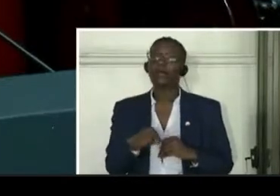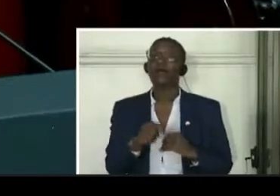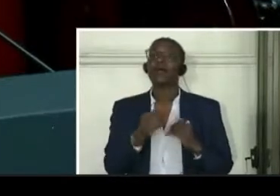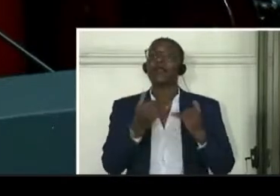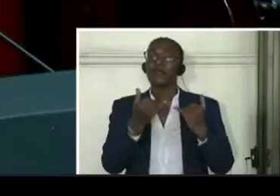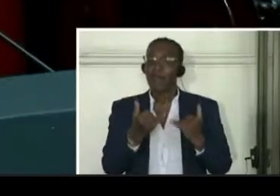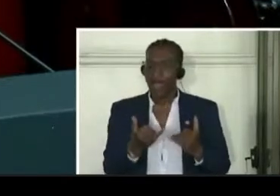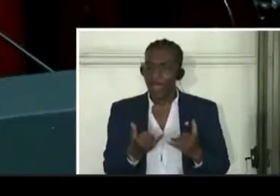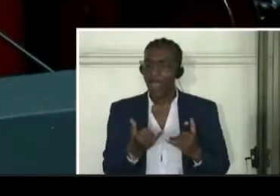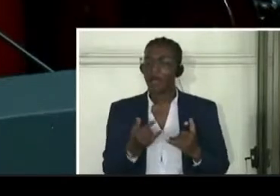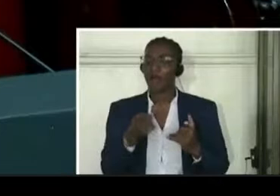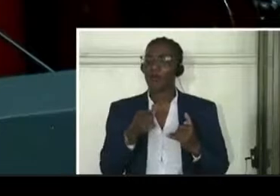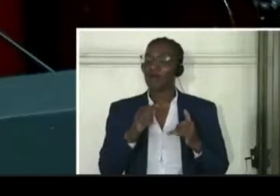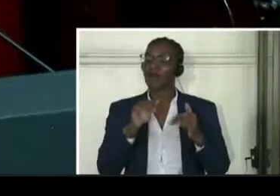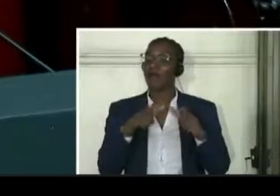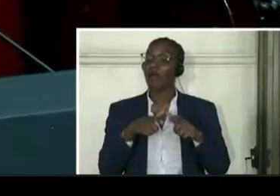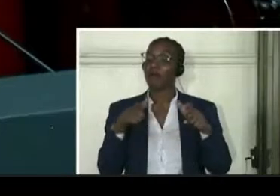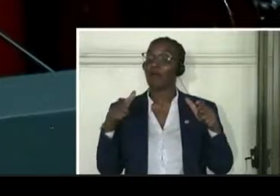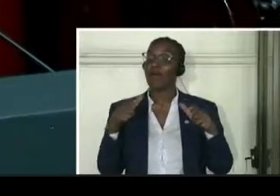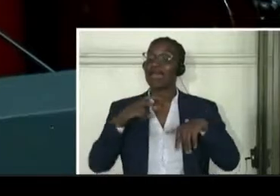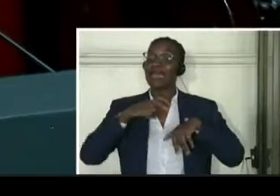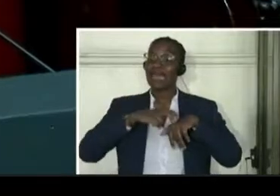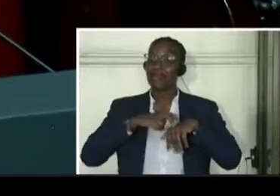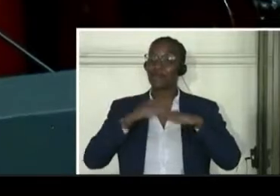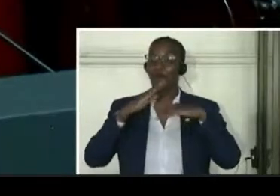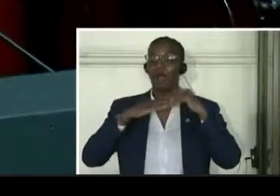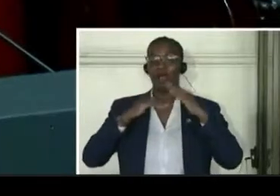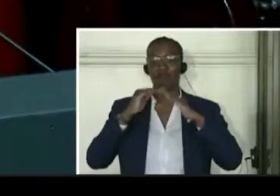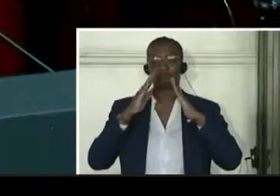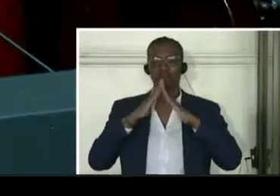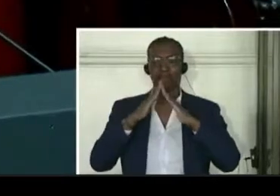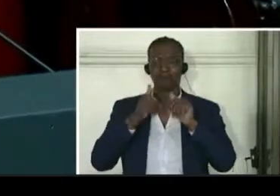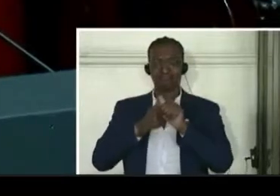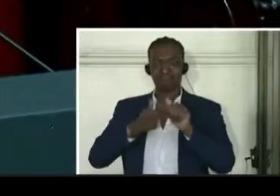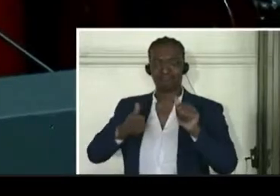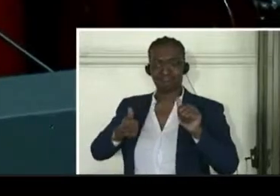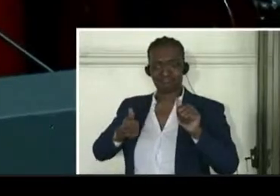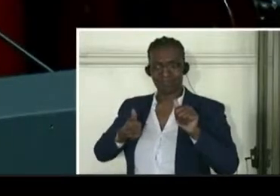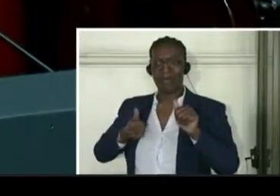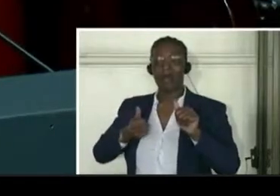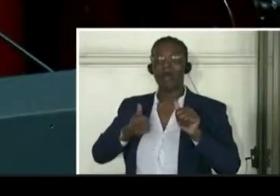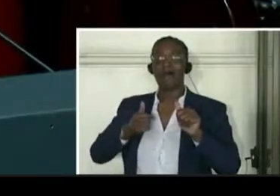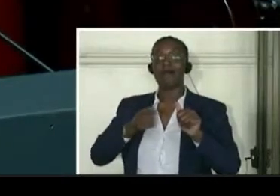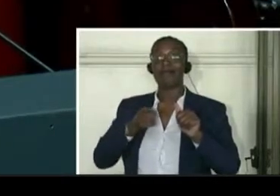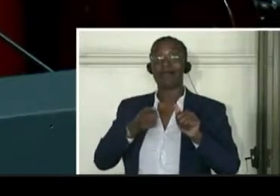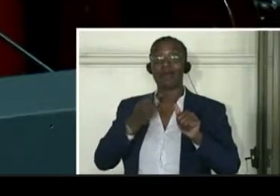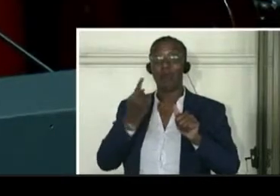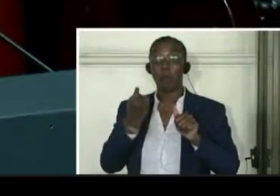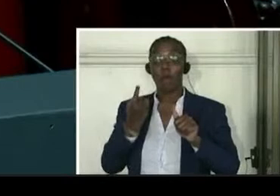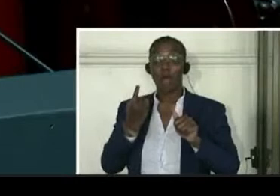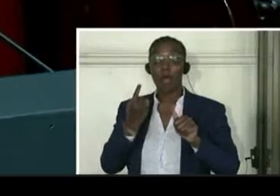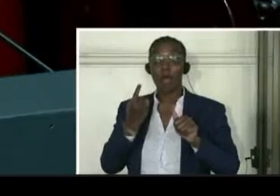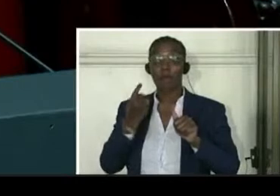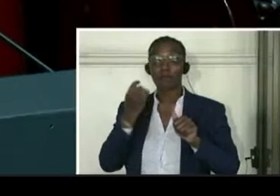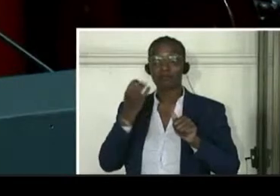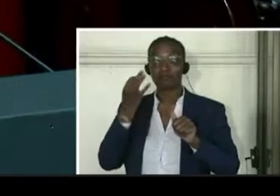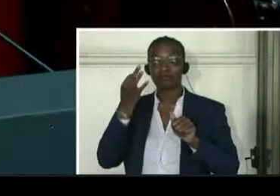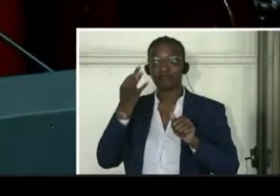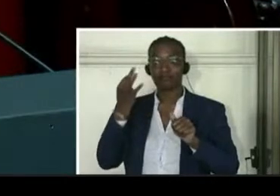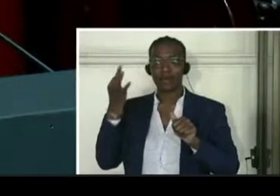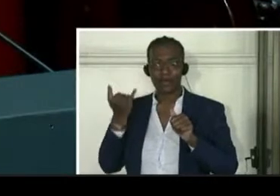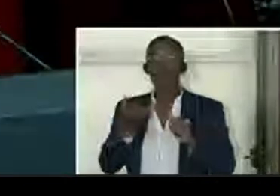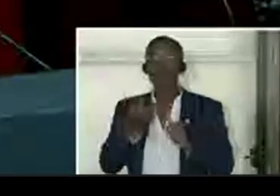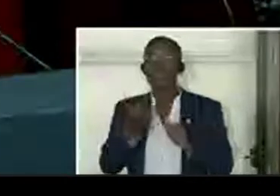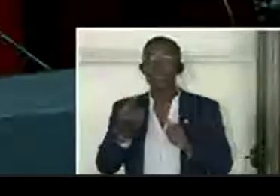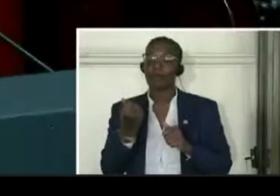Now, with such a great need for housing and such huge backlogs, one would imagine that every cent would be put